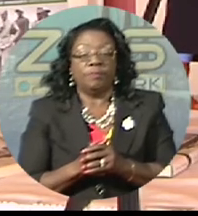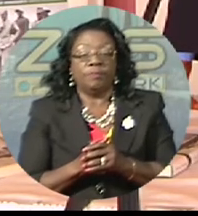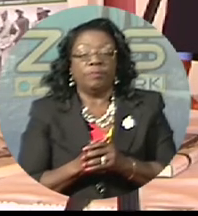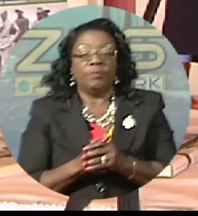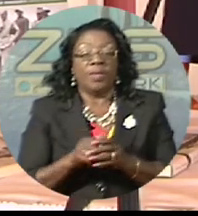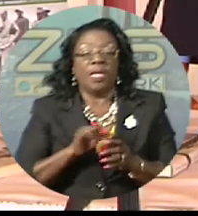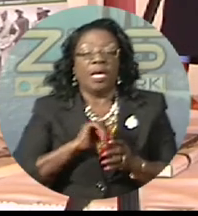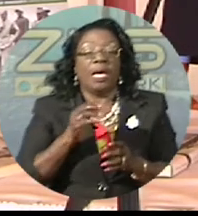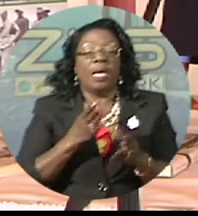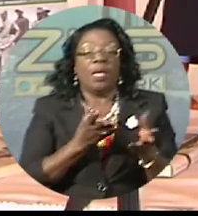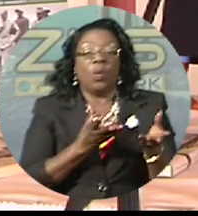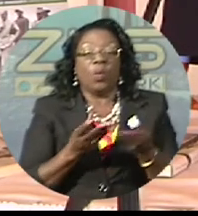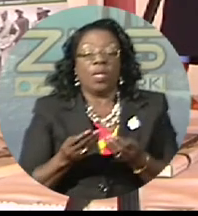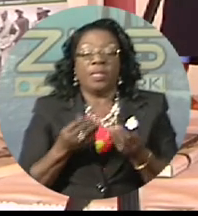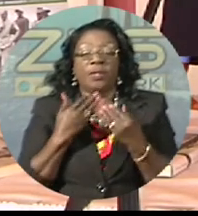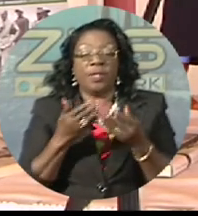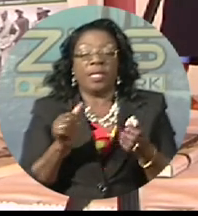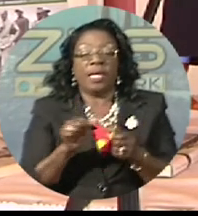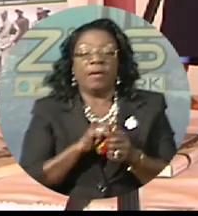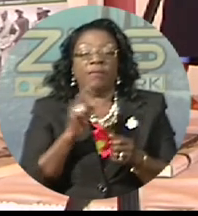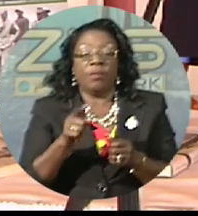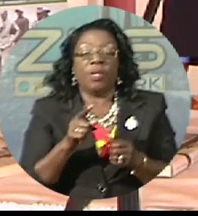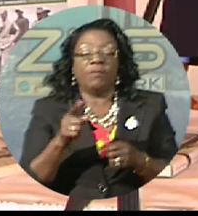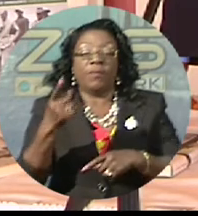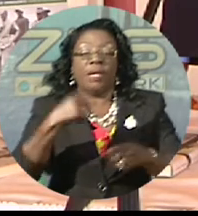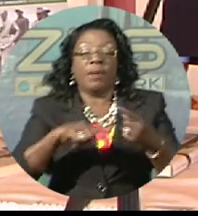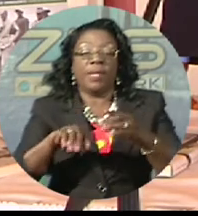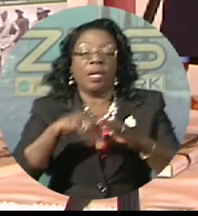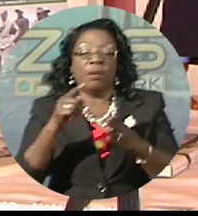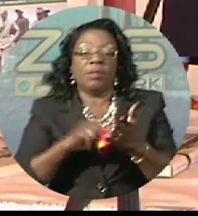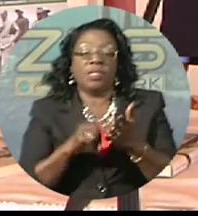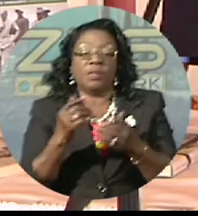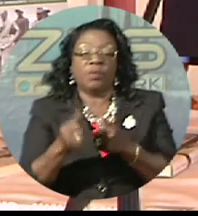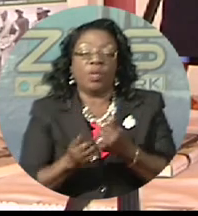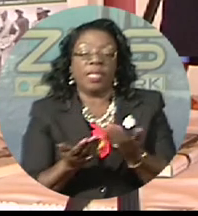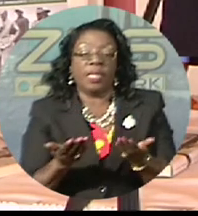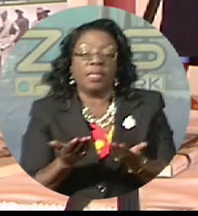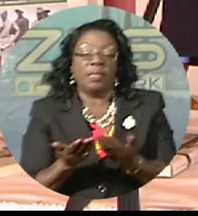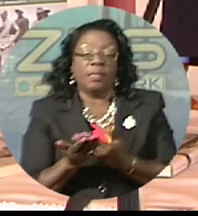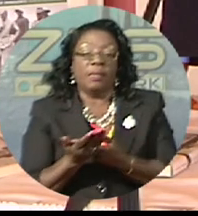I want to thank every single one of you for coming out this morning to this brief ceremony.